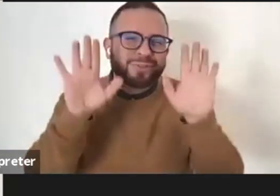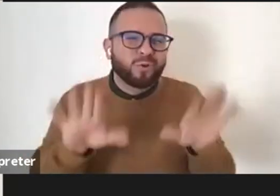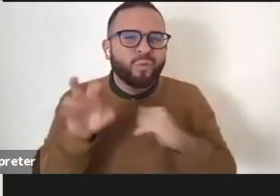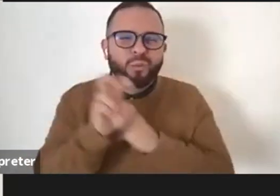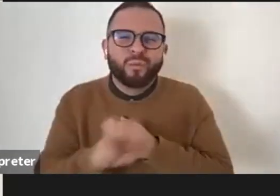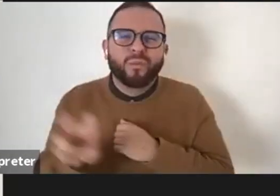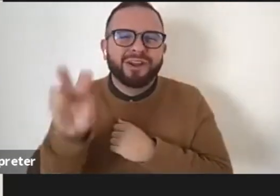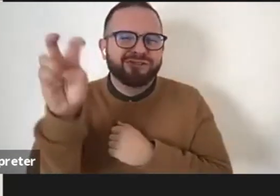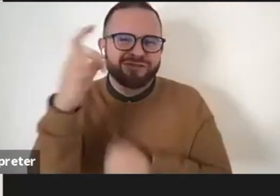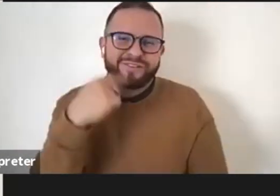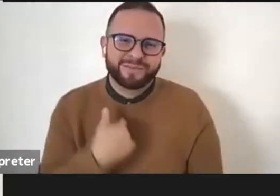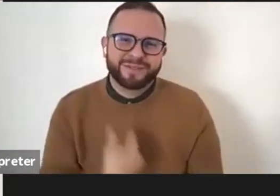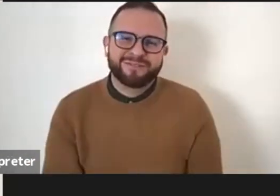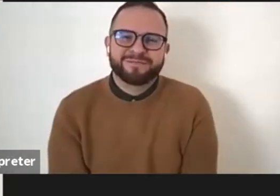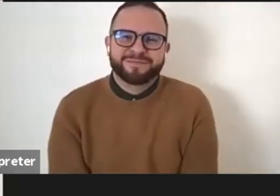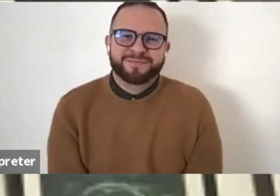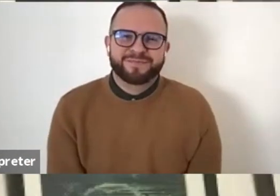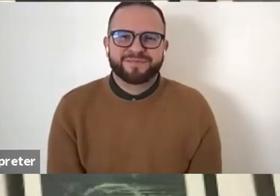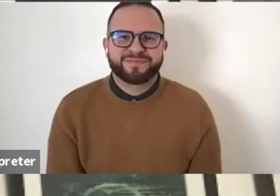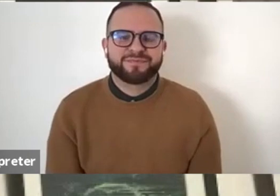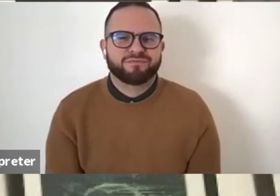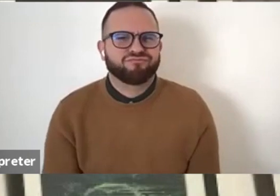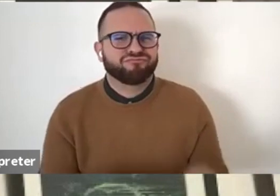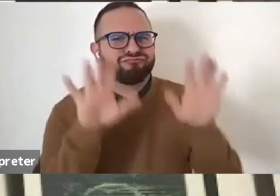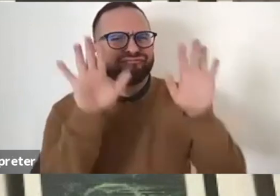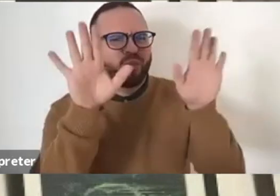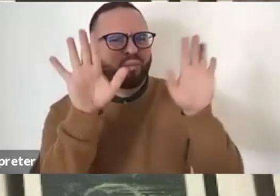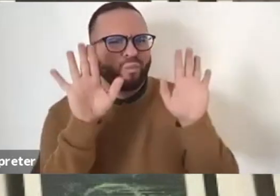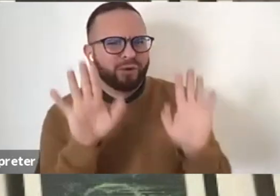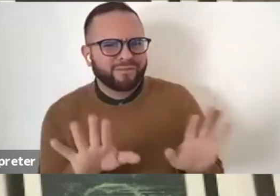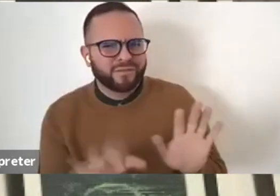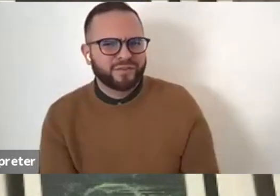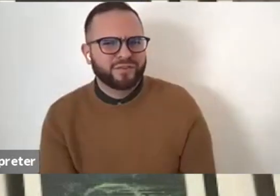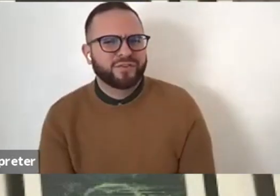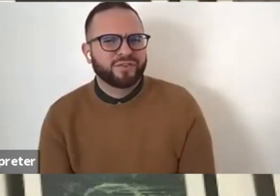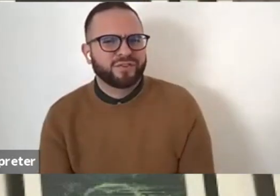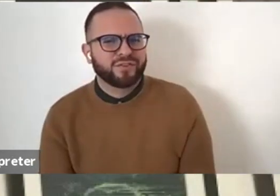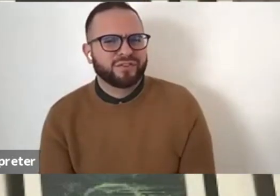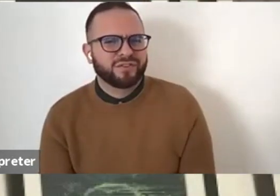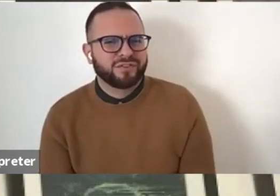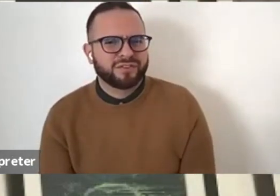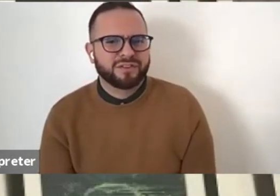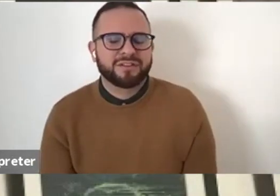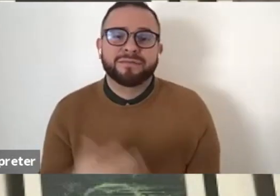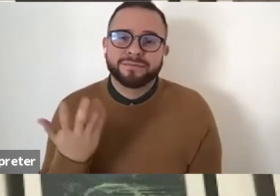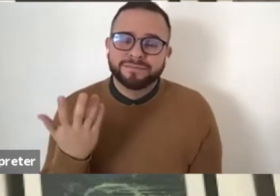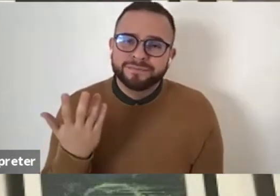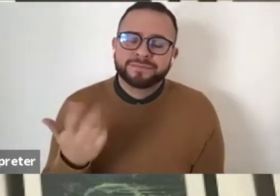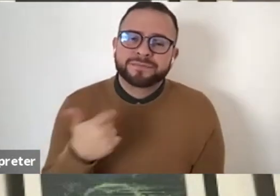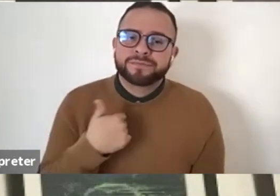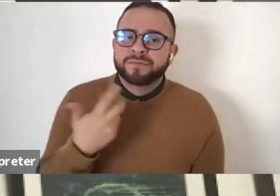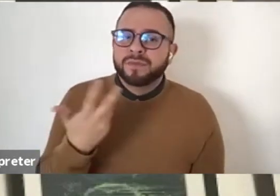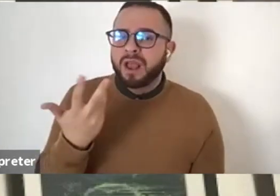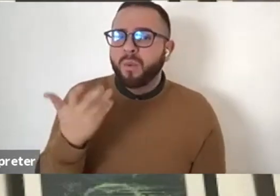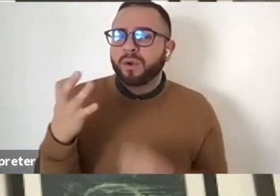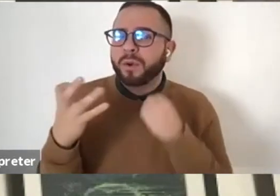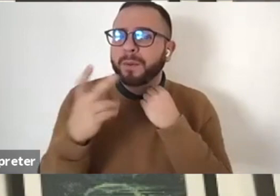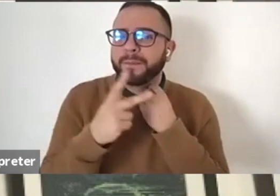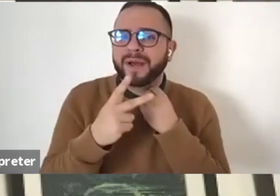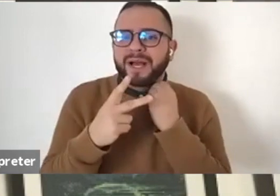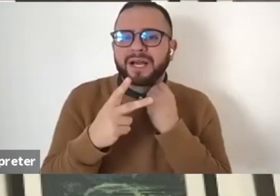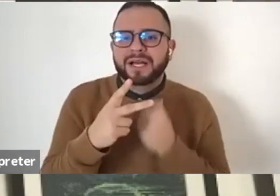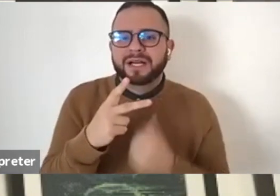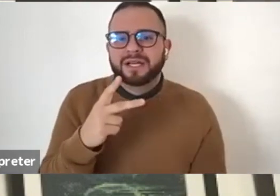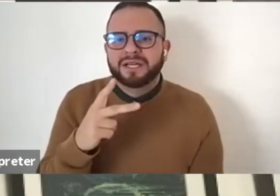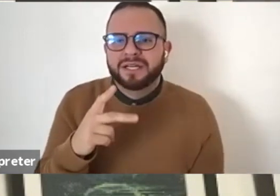me. That's I'm wonderful. happy. I just wanted to go back to Malgorzata for a